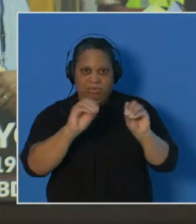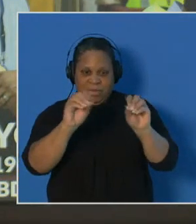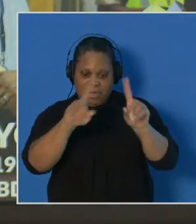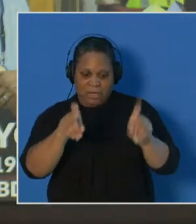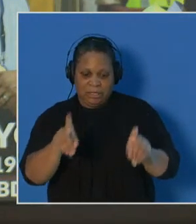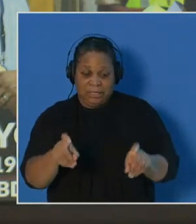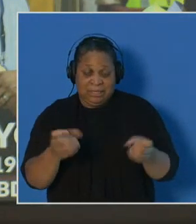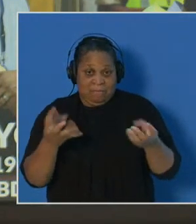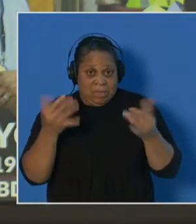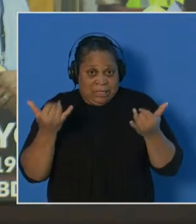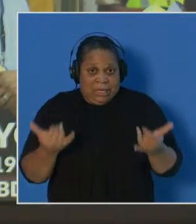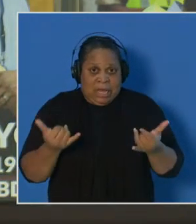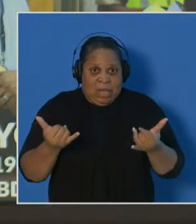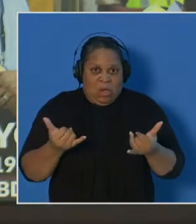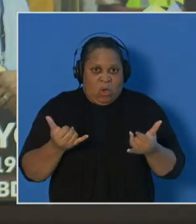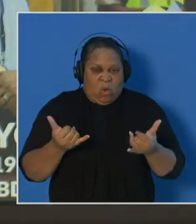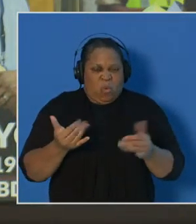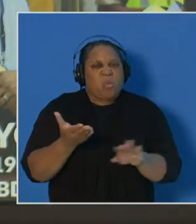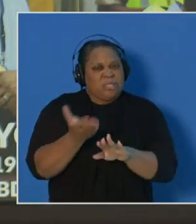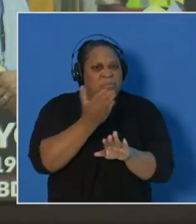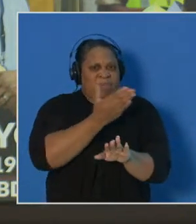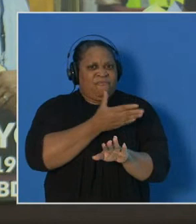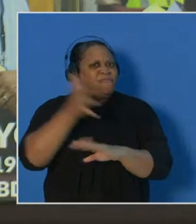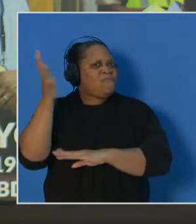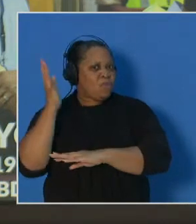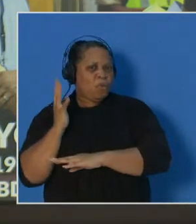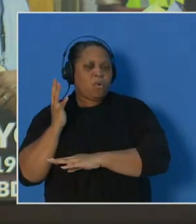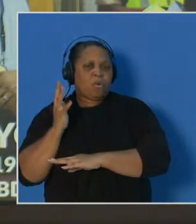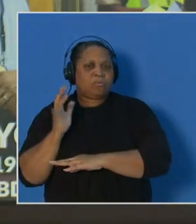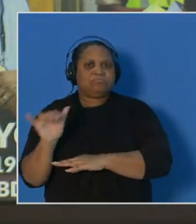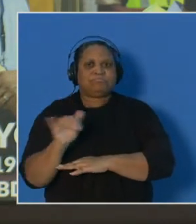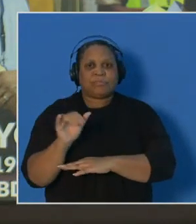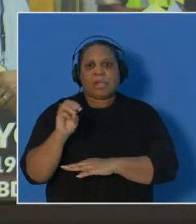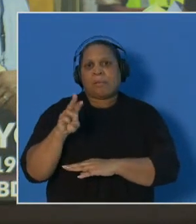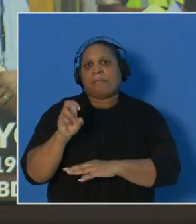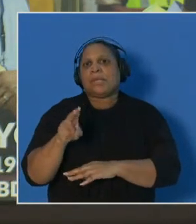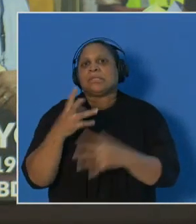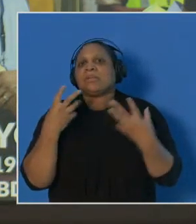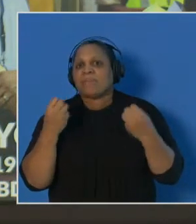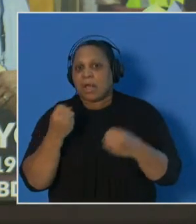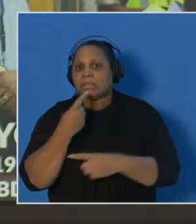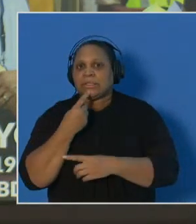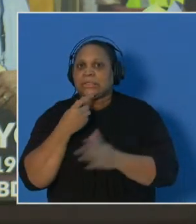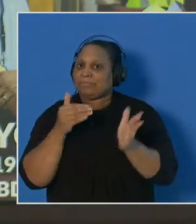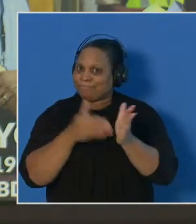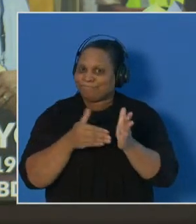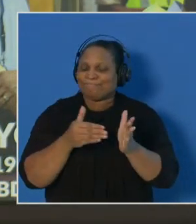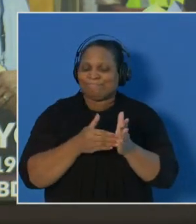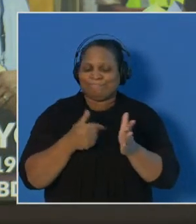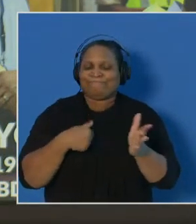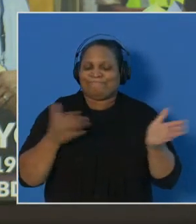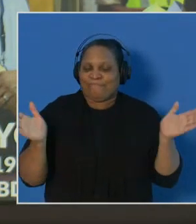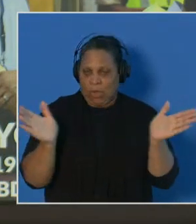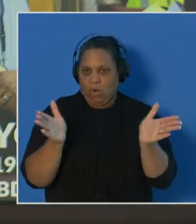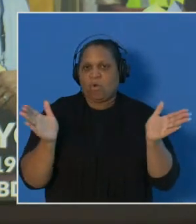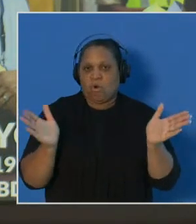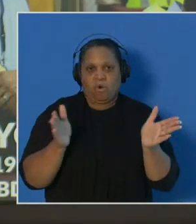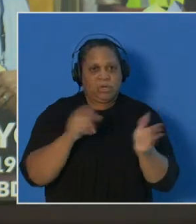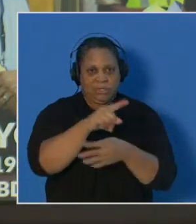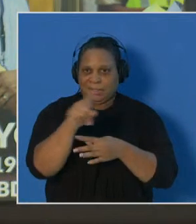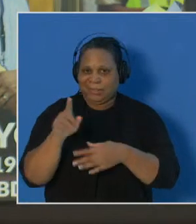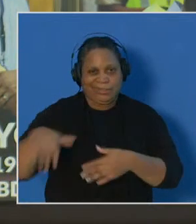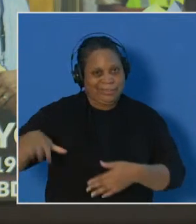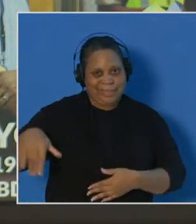much now as they were before. Just like the Minister of Health has said, I encourage everyone, if you have not already